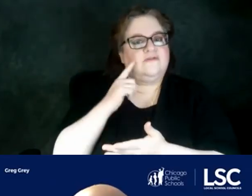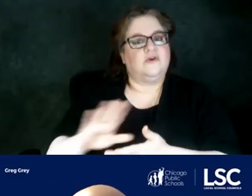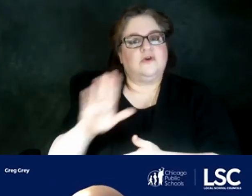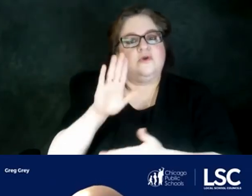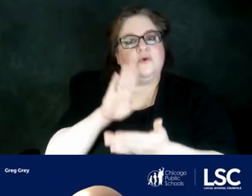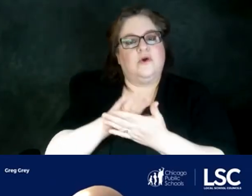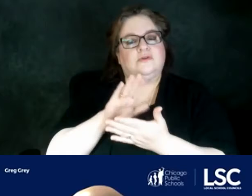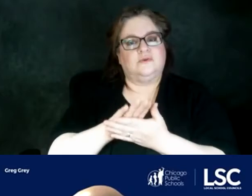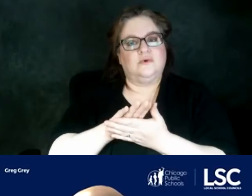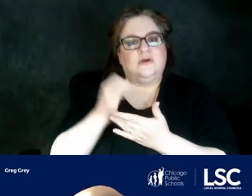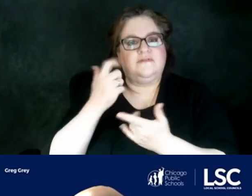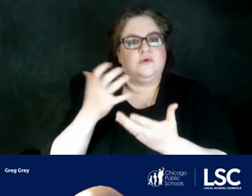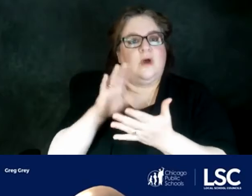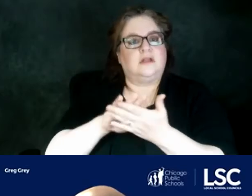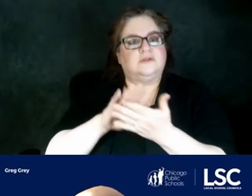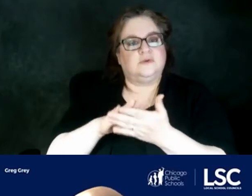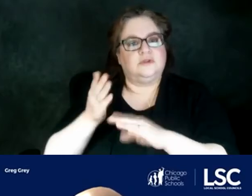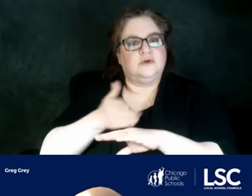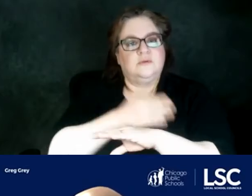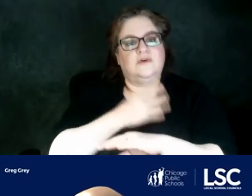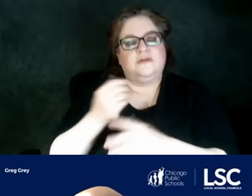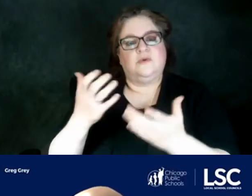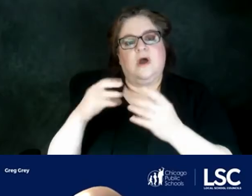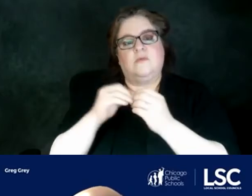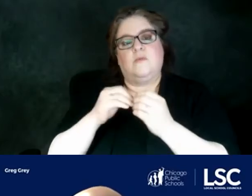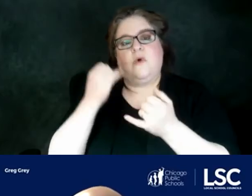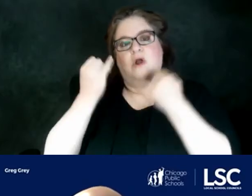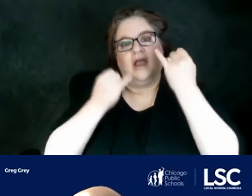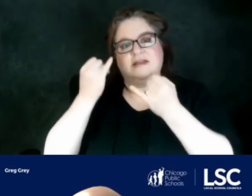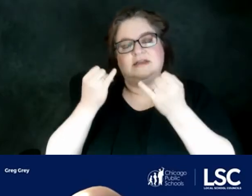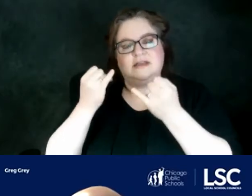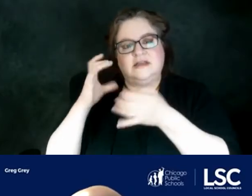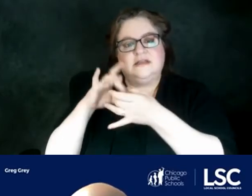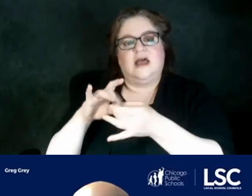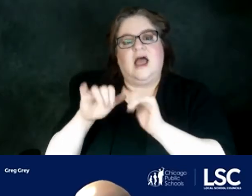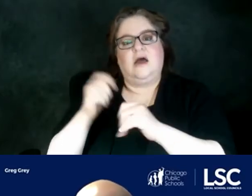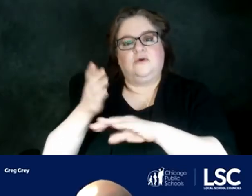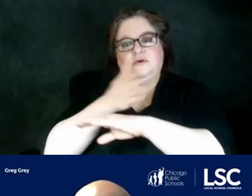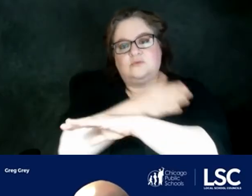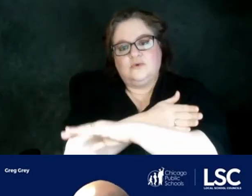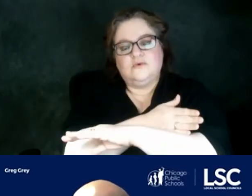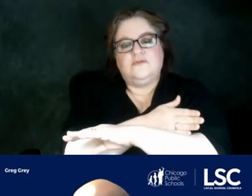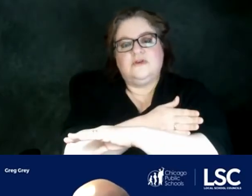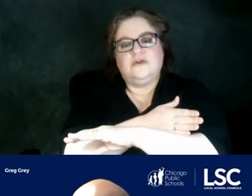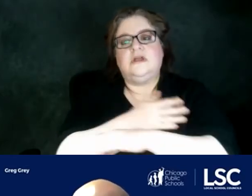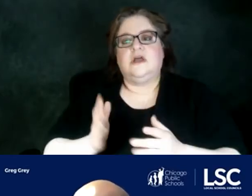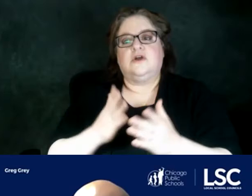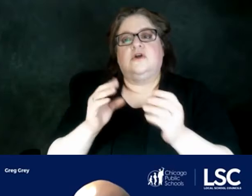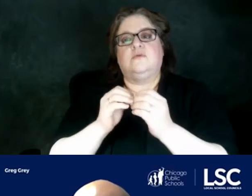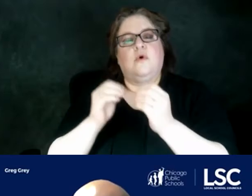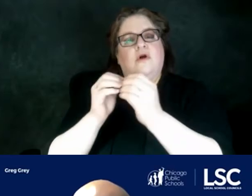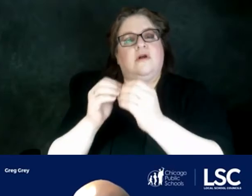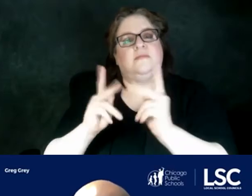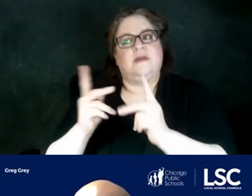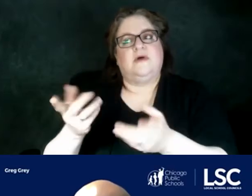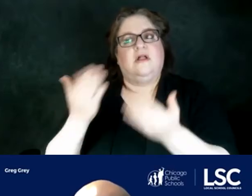If you want your school to improve, and if you want more ideas as to how to improve it, encourage more and more people to get